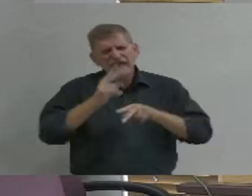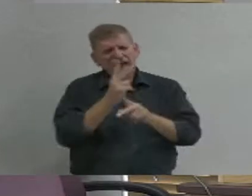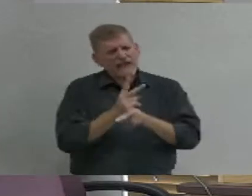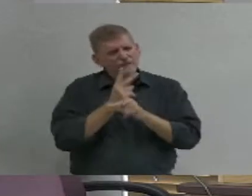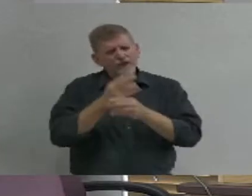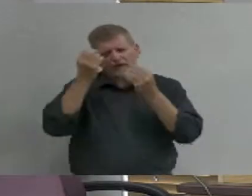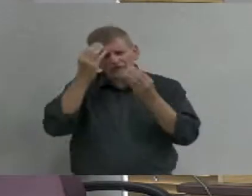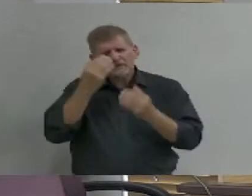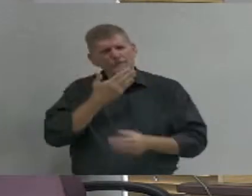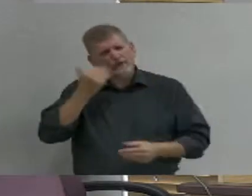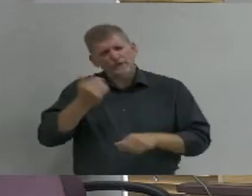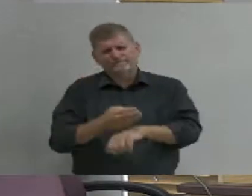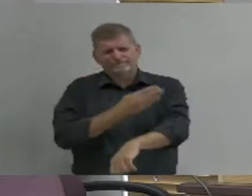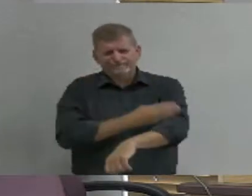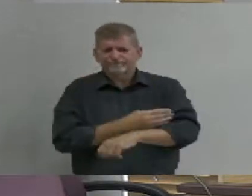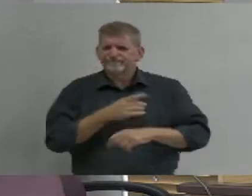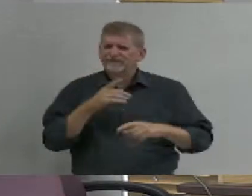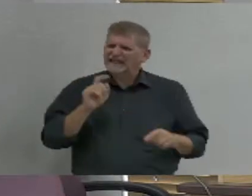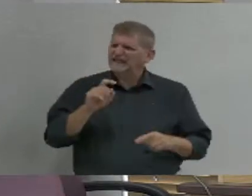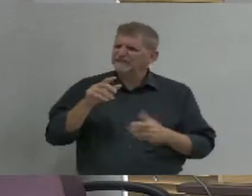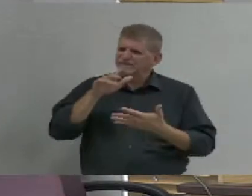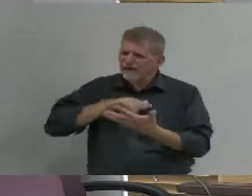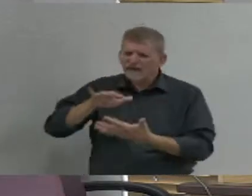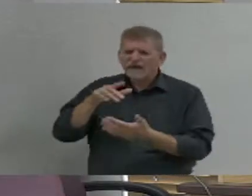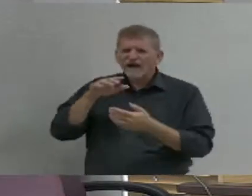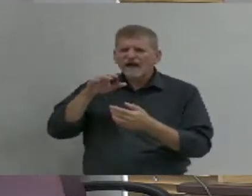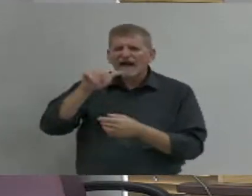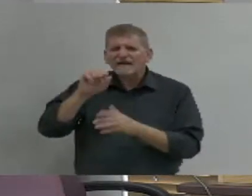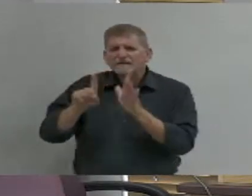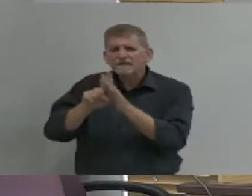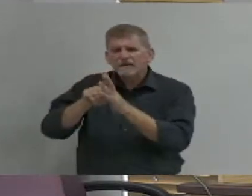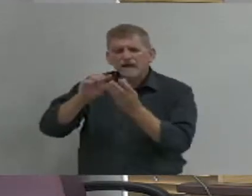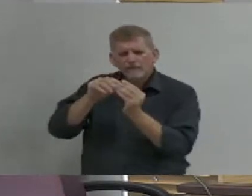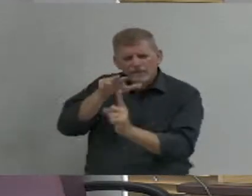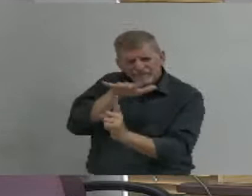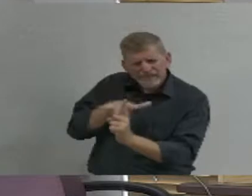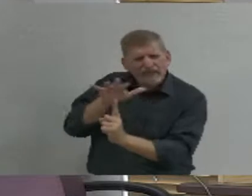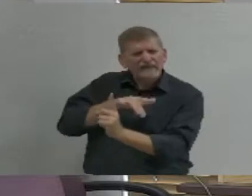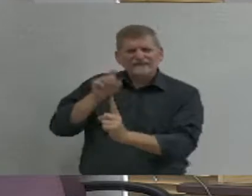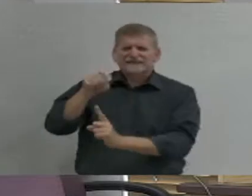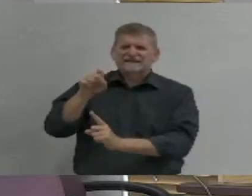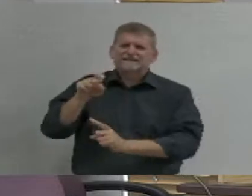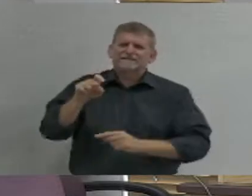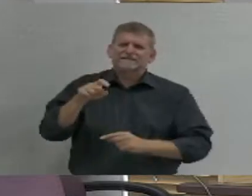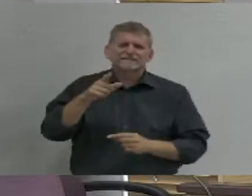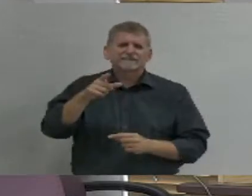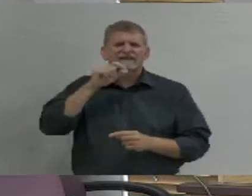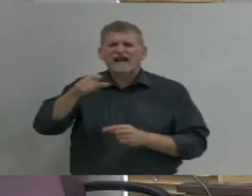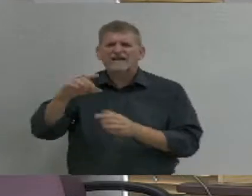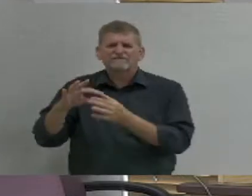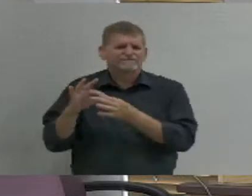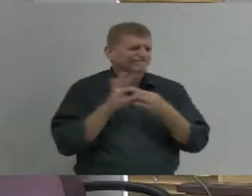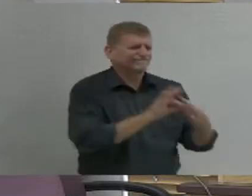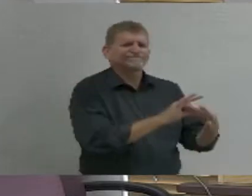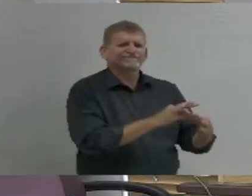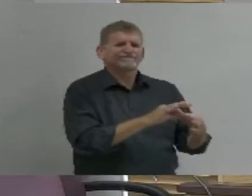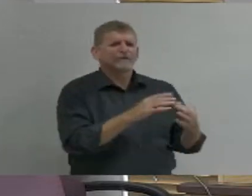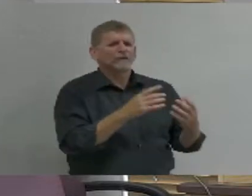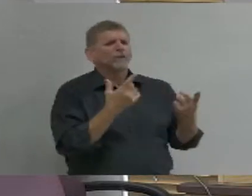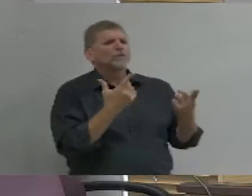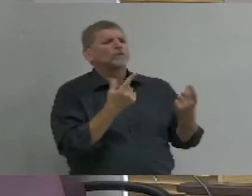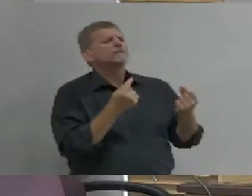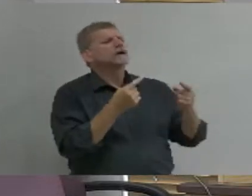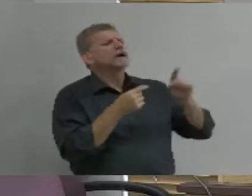cases, you know, per day, because that's not relevant to what we're talking about here in